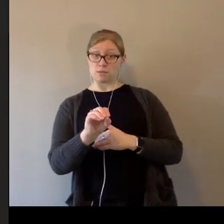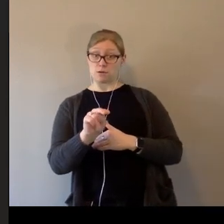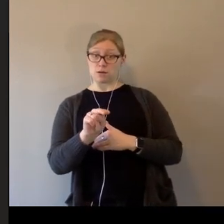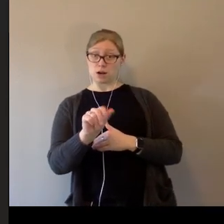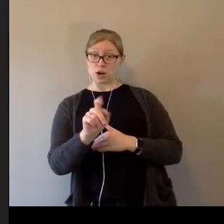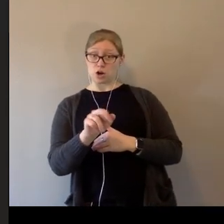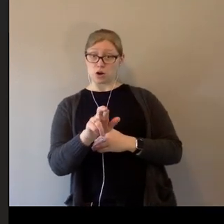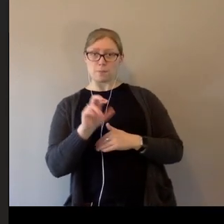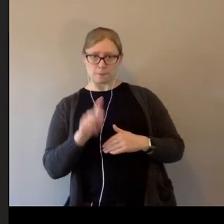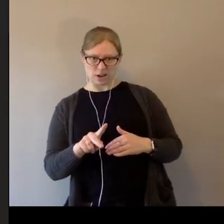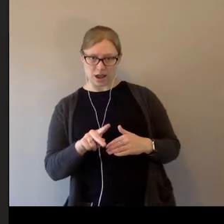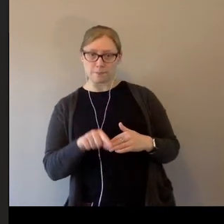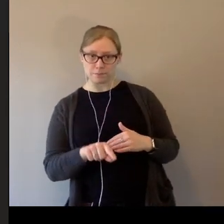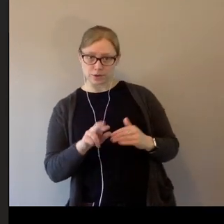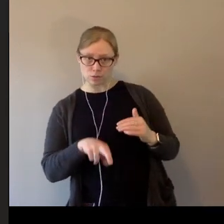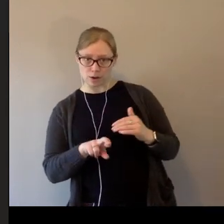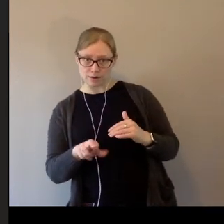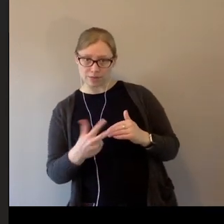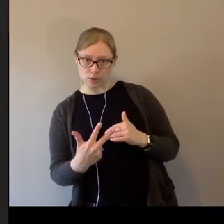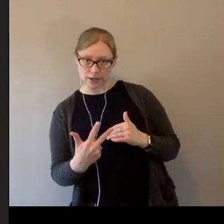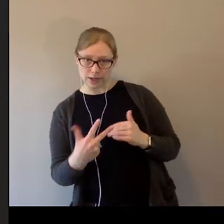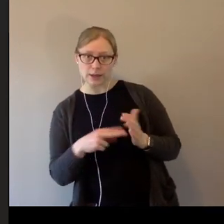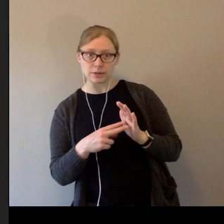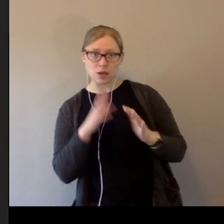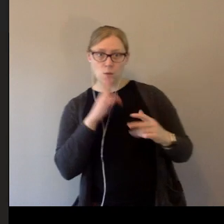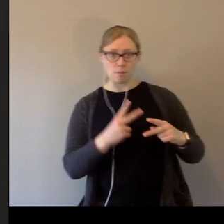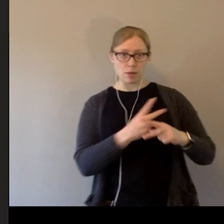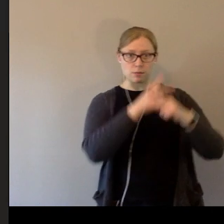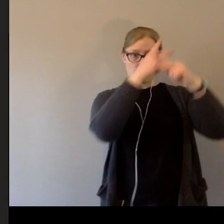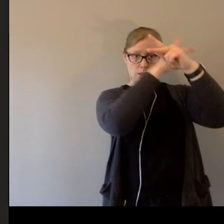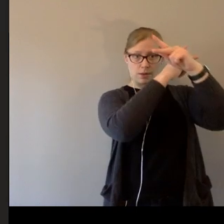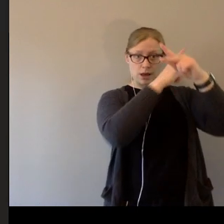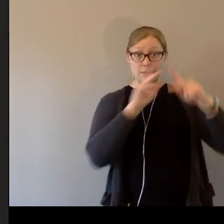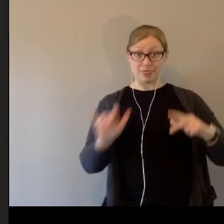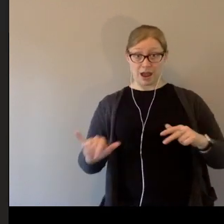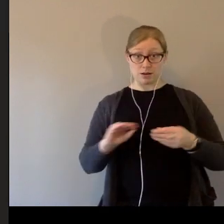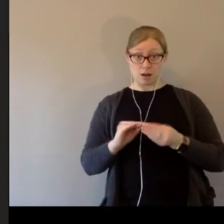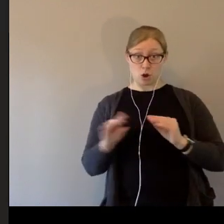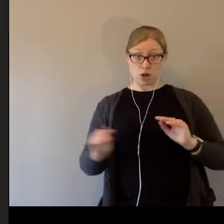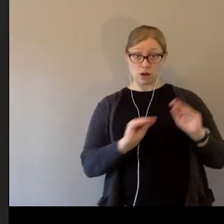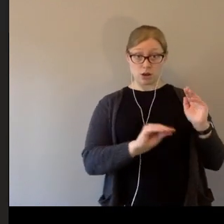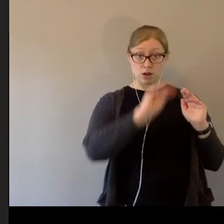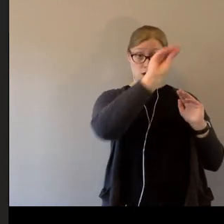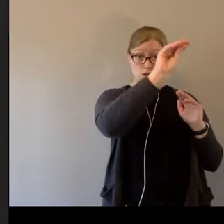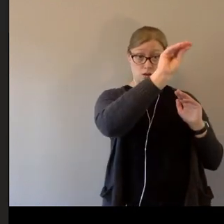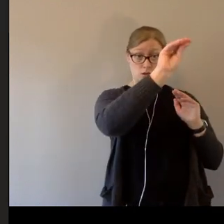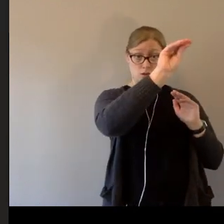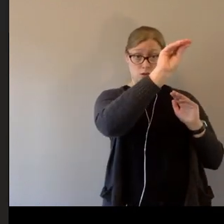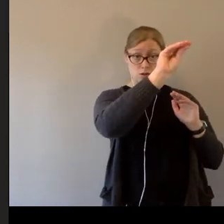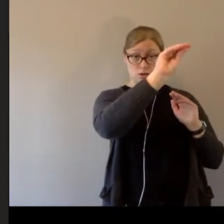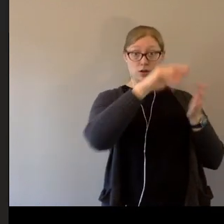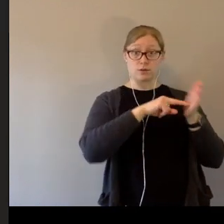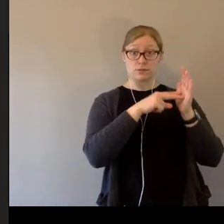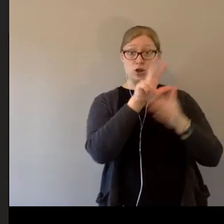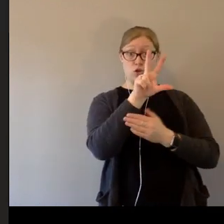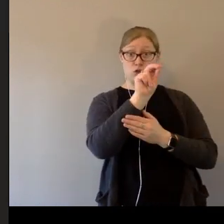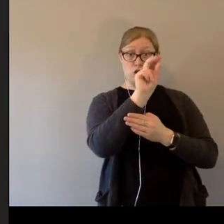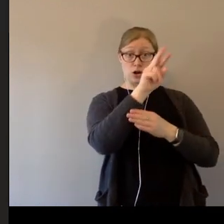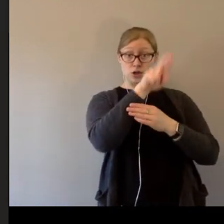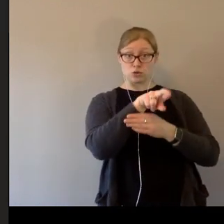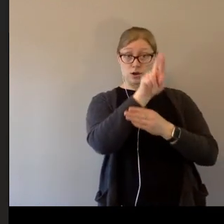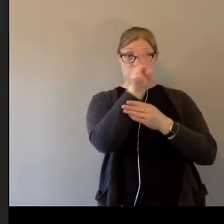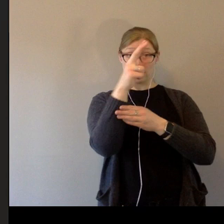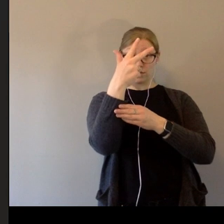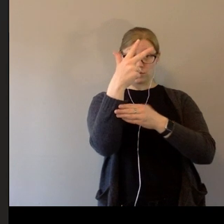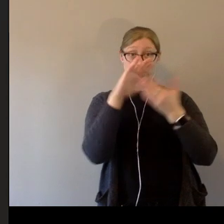one, square root of 3 over square root of 3. And so 30 square root of 3 is going to be the numerator. And on the denominator